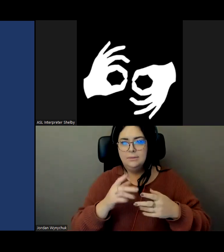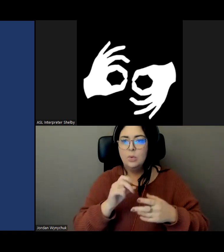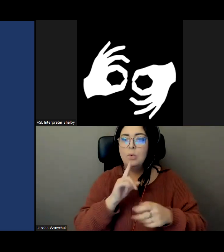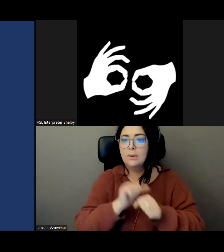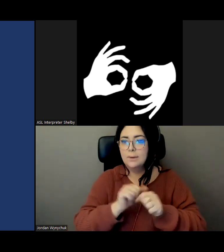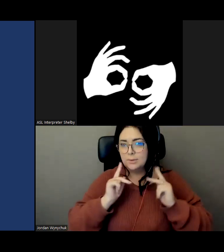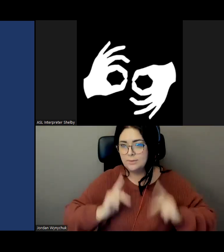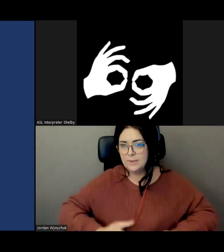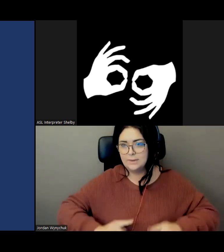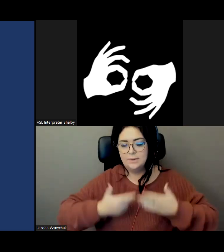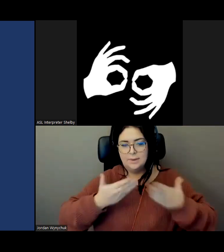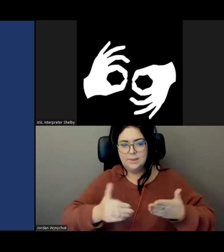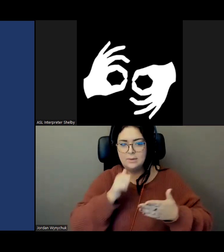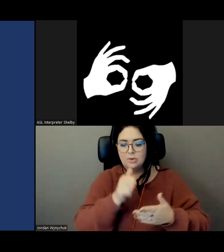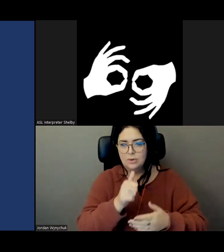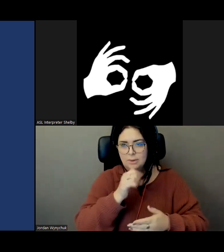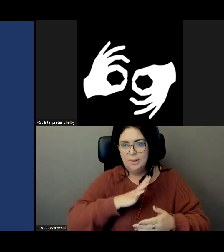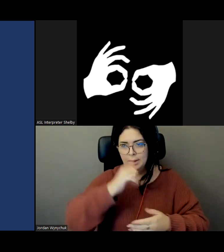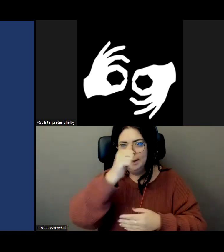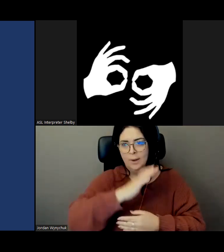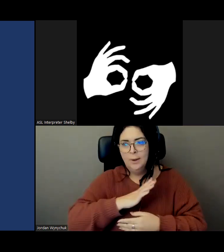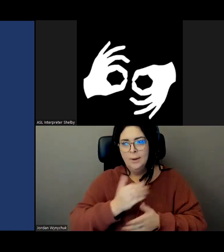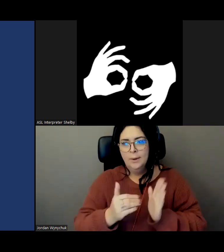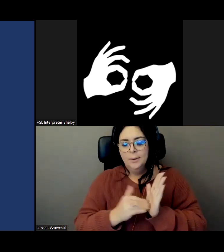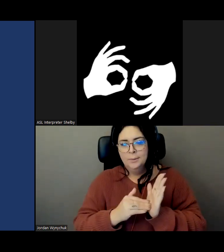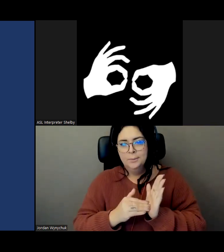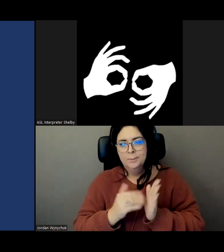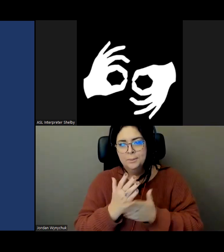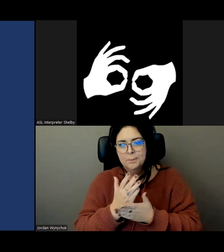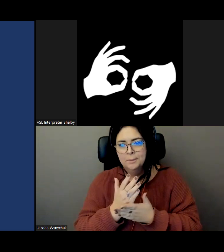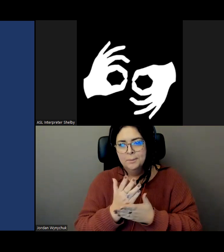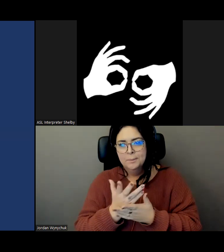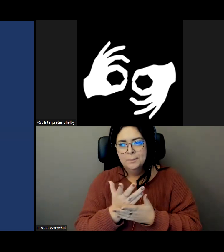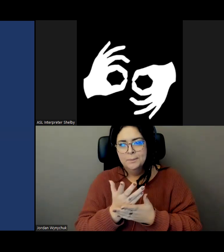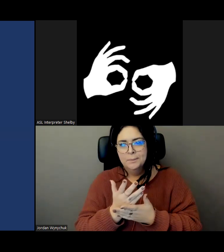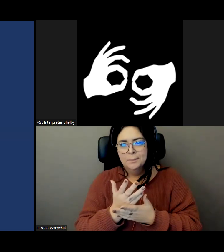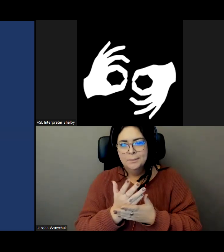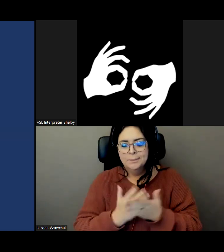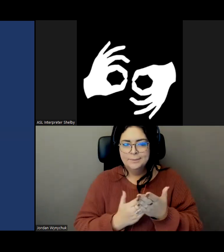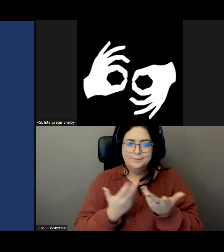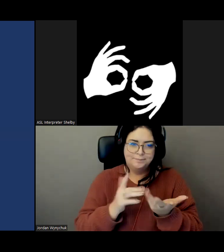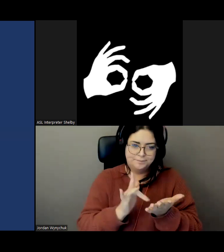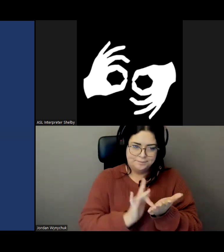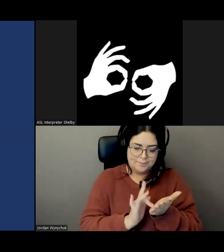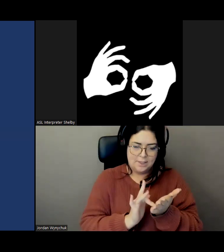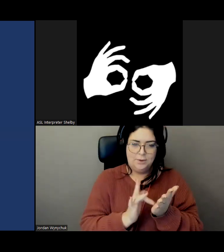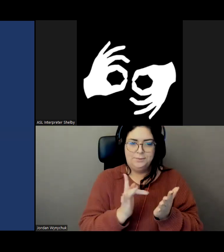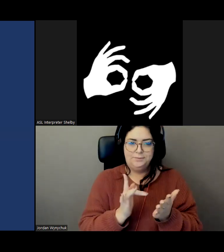that are outside the male-female binary. So there are various medical conditions that